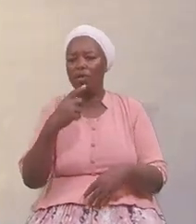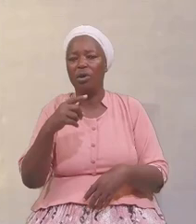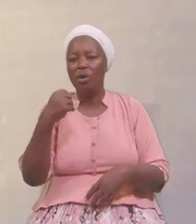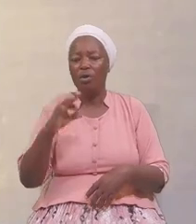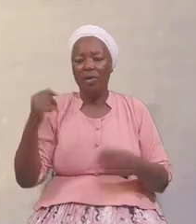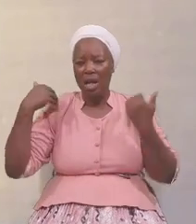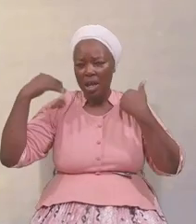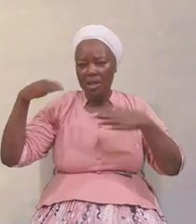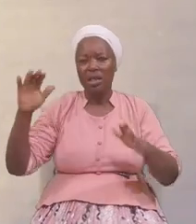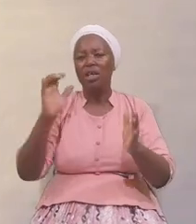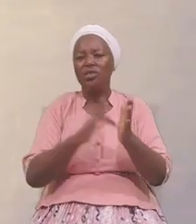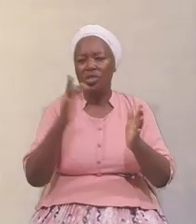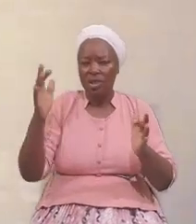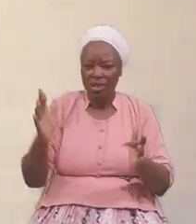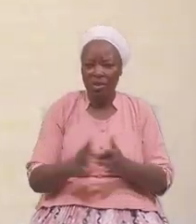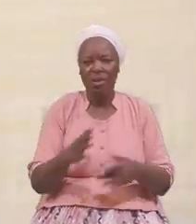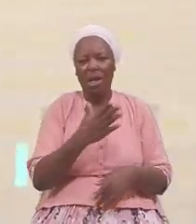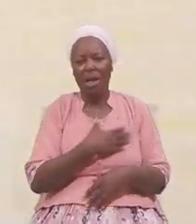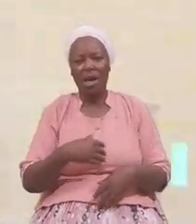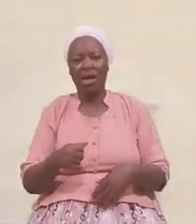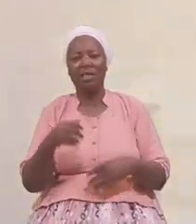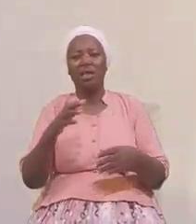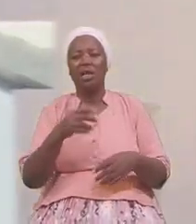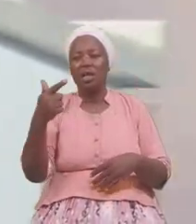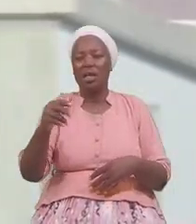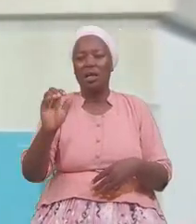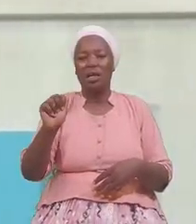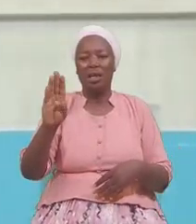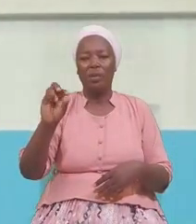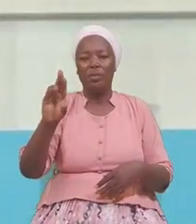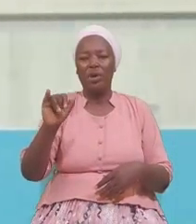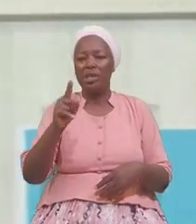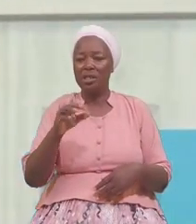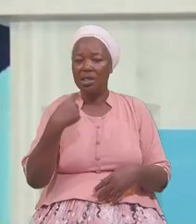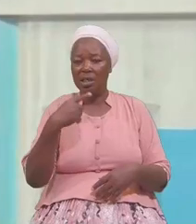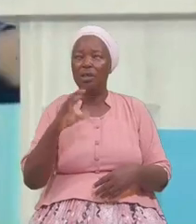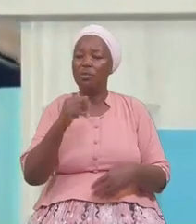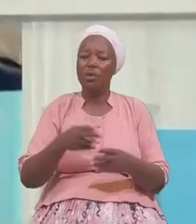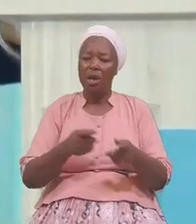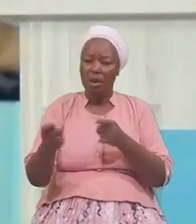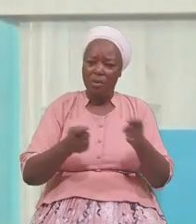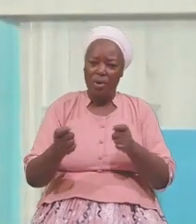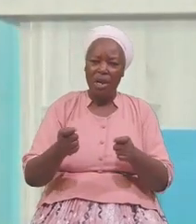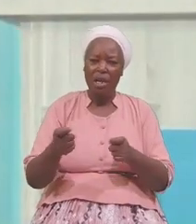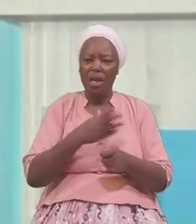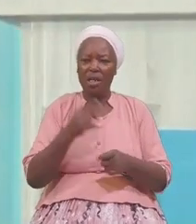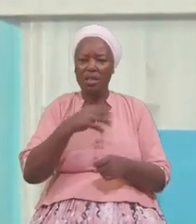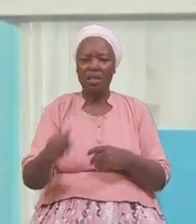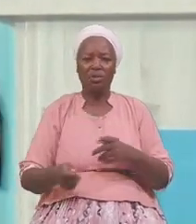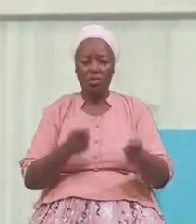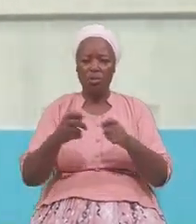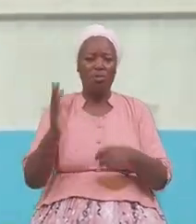angel, Jesus. And Gabriel said, he will rule, he will reign, and his dominion will